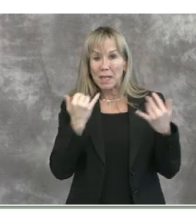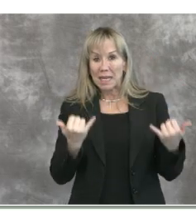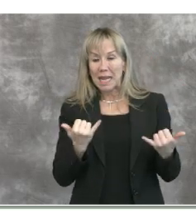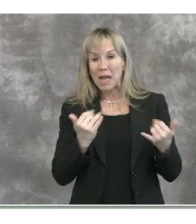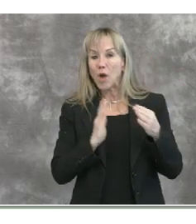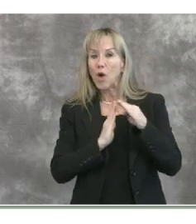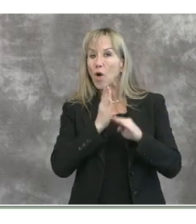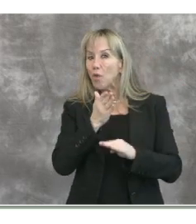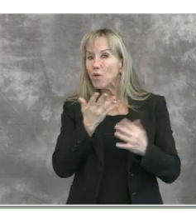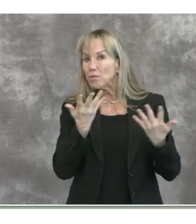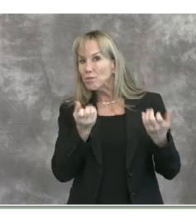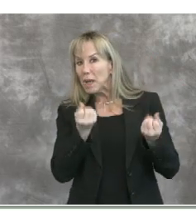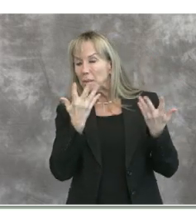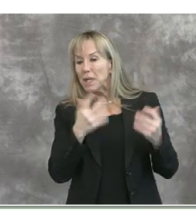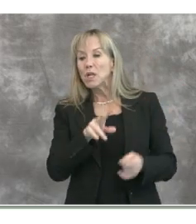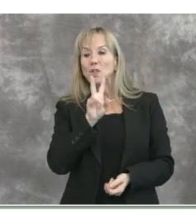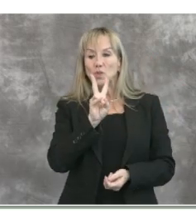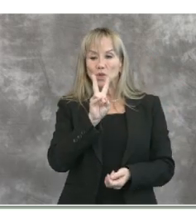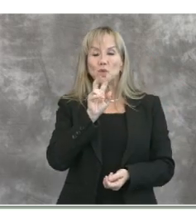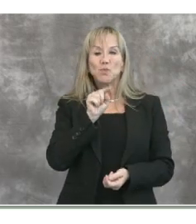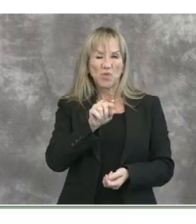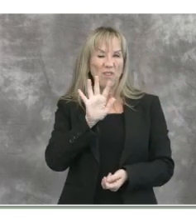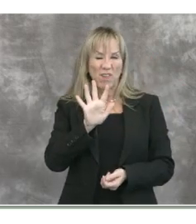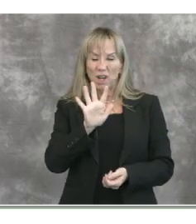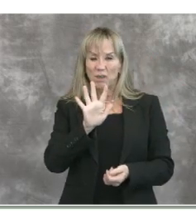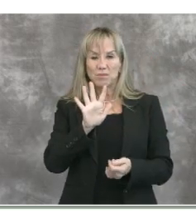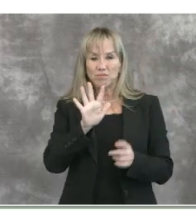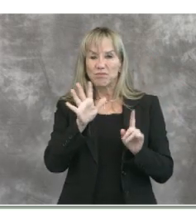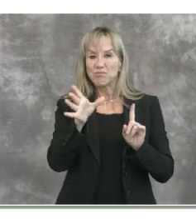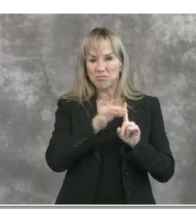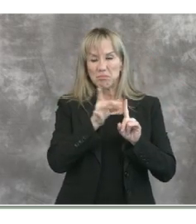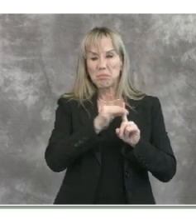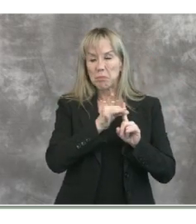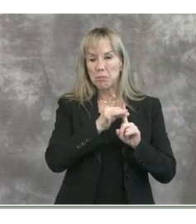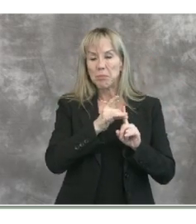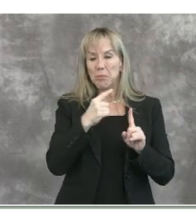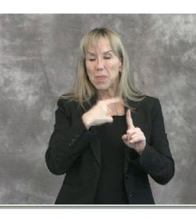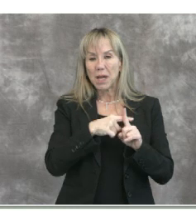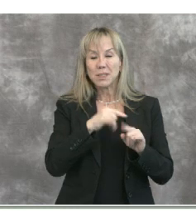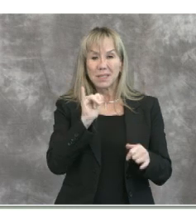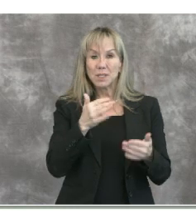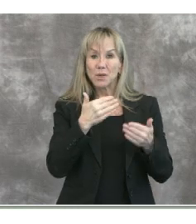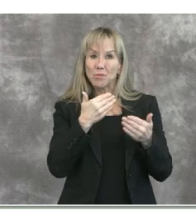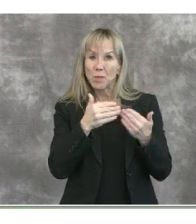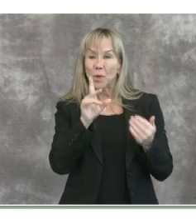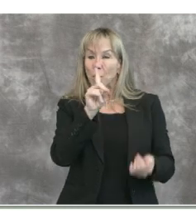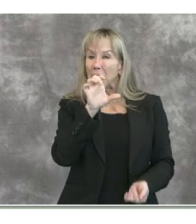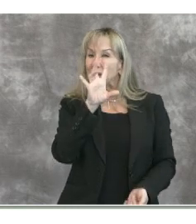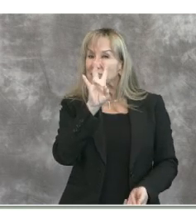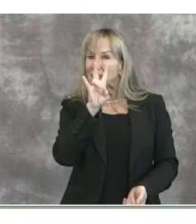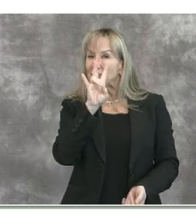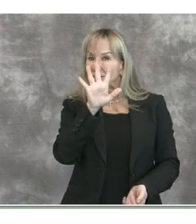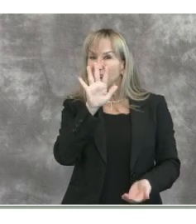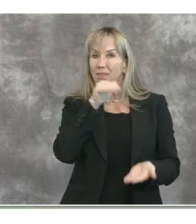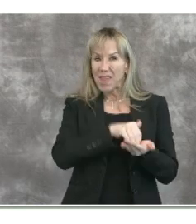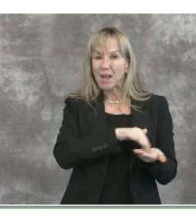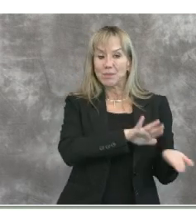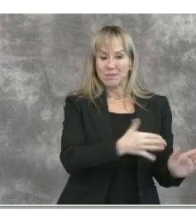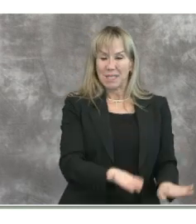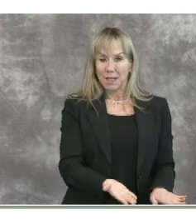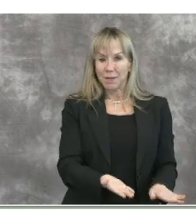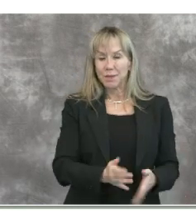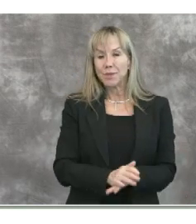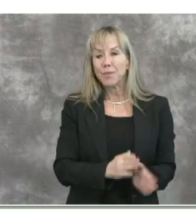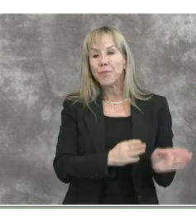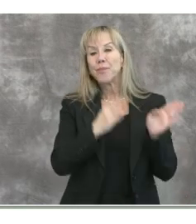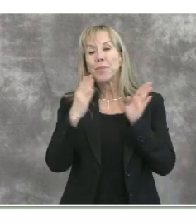over 2.5 million positive cases, which includes almost 175,000 deaths.